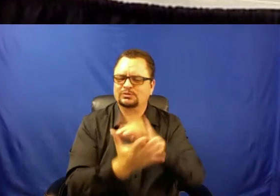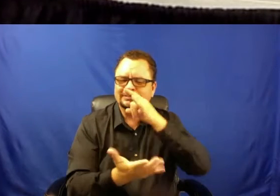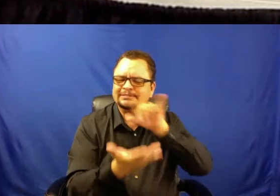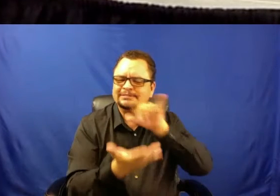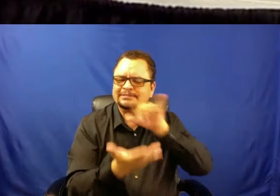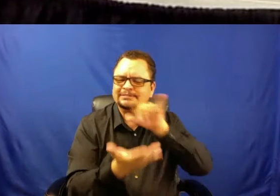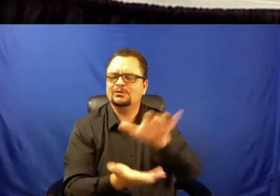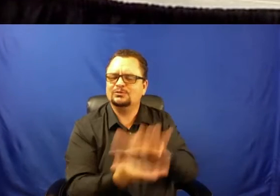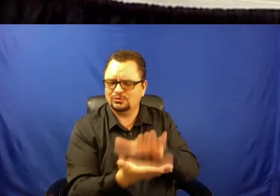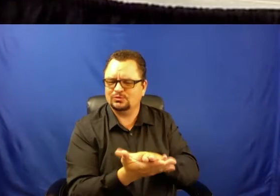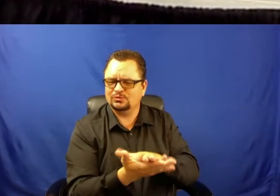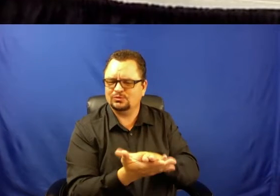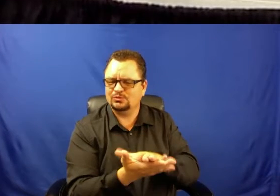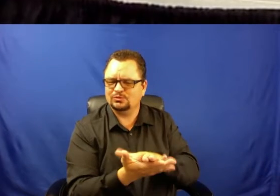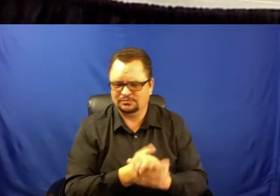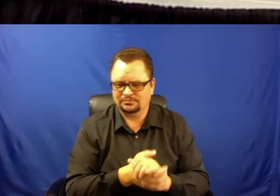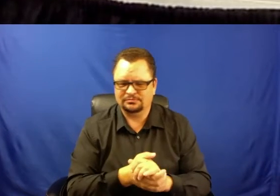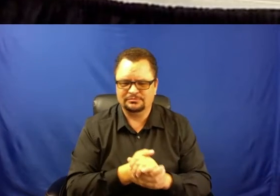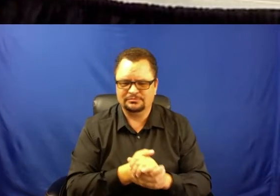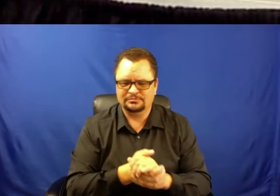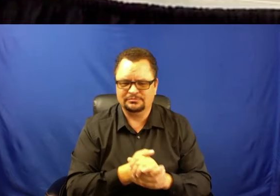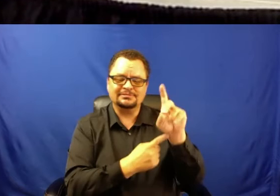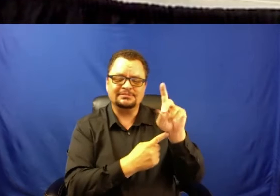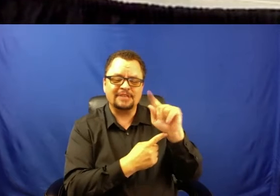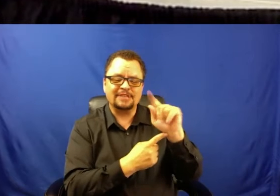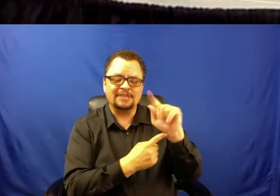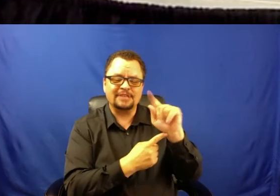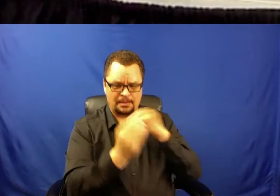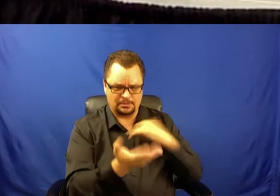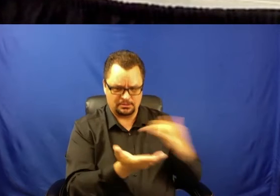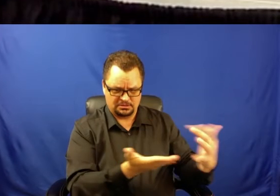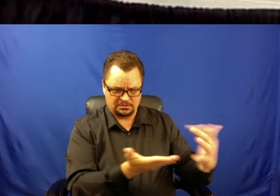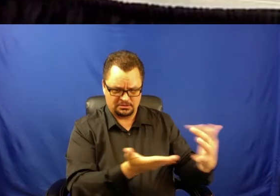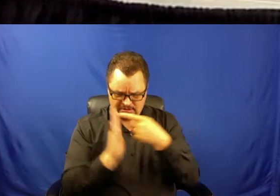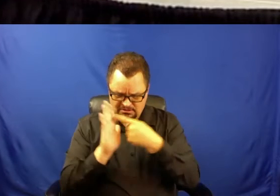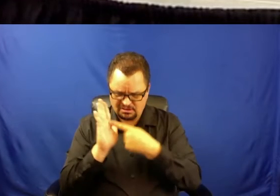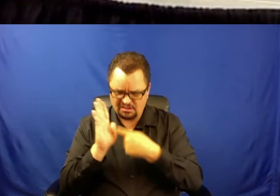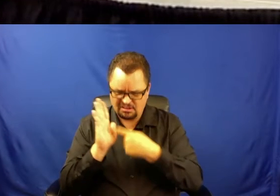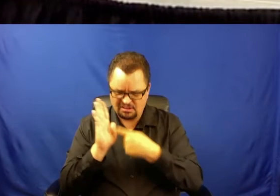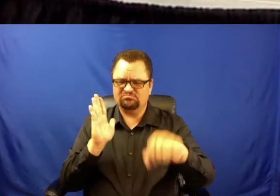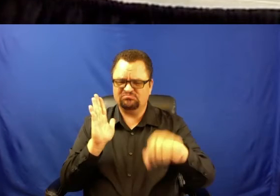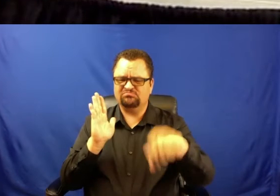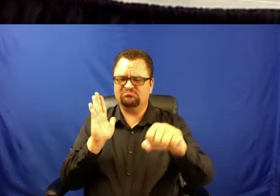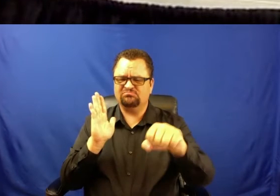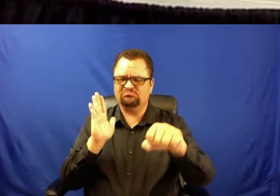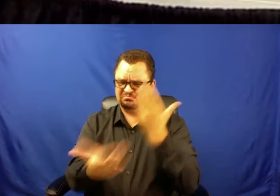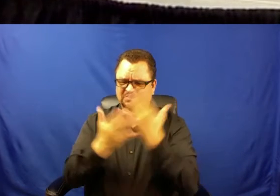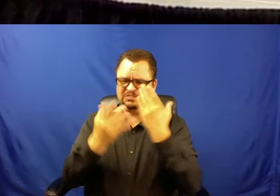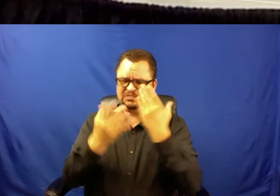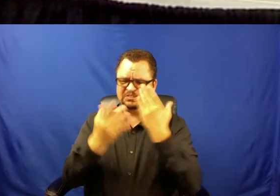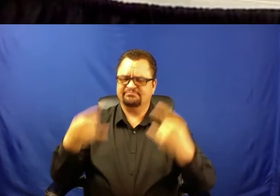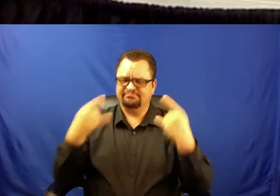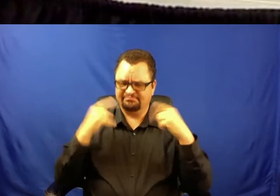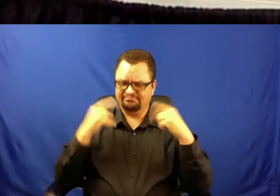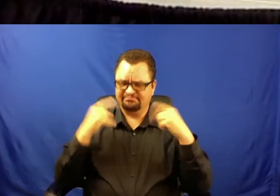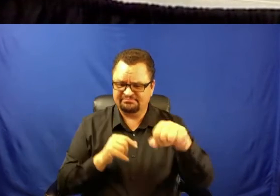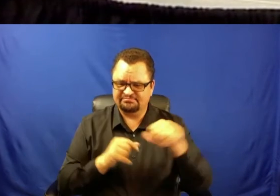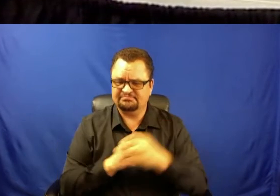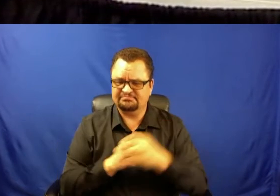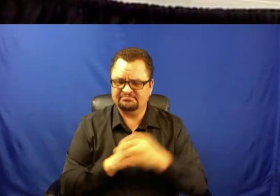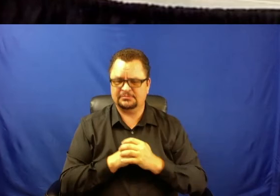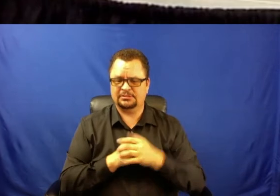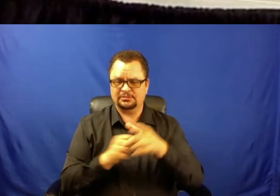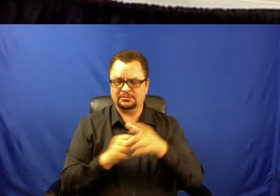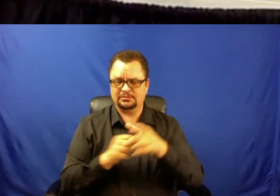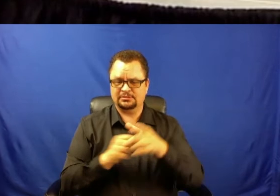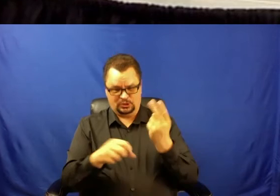generally with the schools that have implemented the mask requirement. Thank you, Haley, for the presentation.